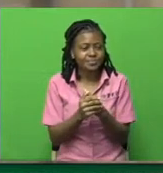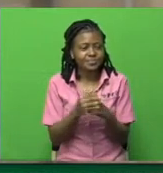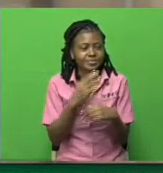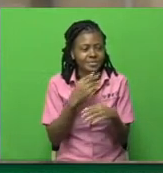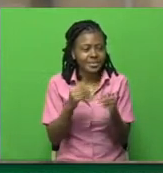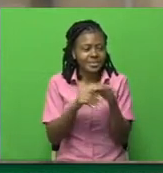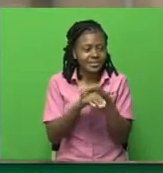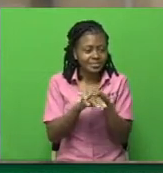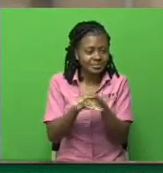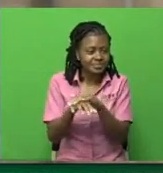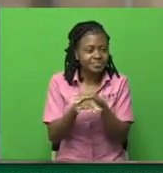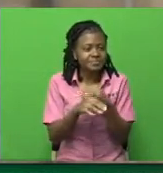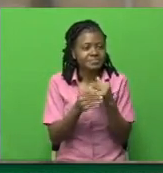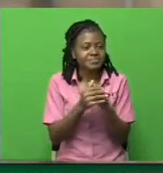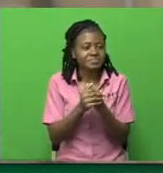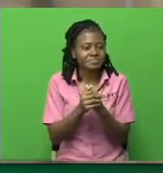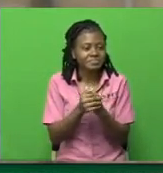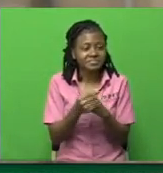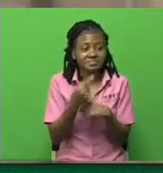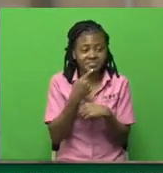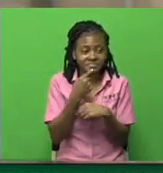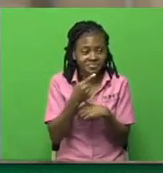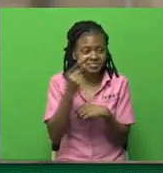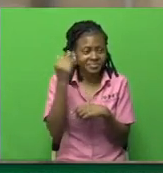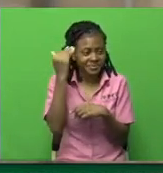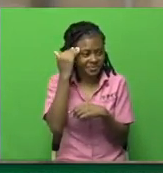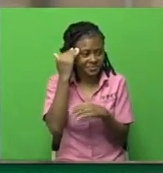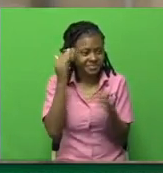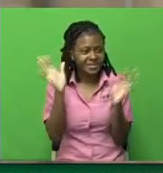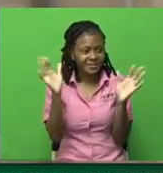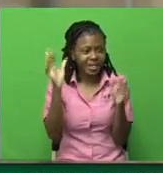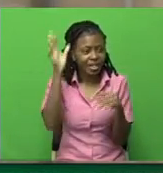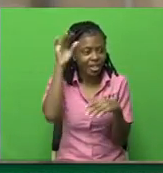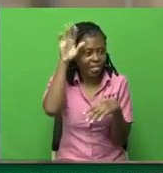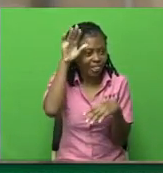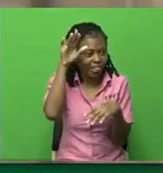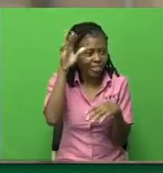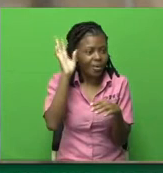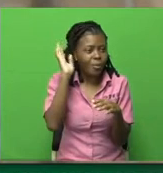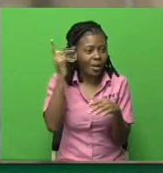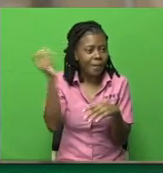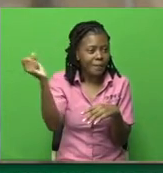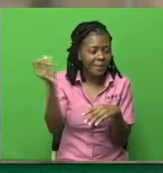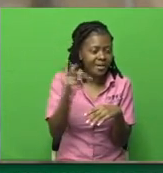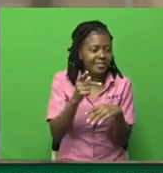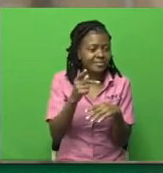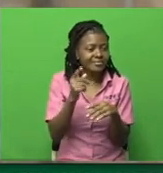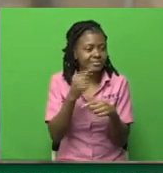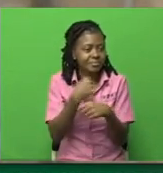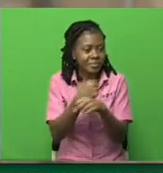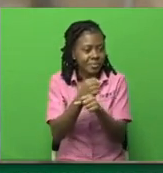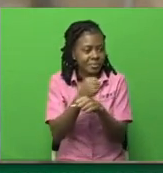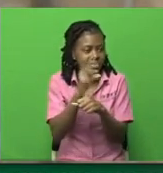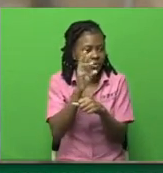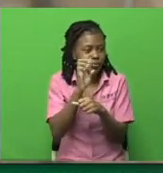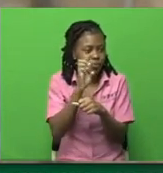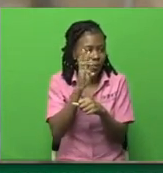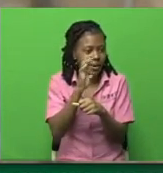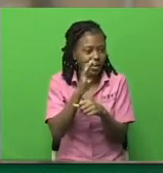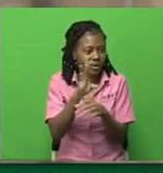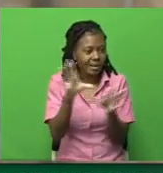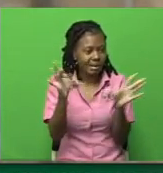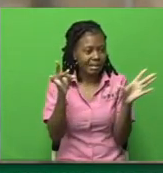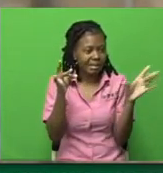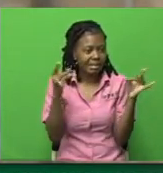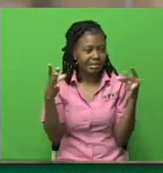for where he knew the silly fly would soon come back again so he wove his subtle web into a little corner Sly and set